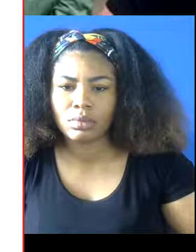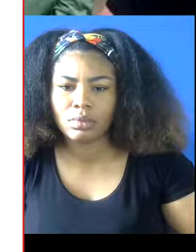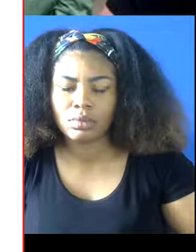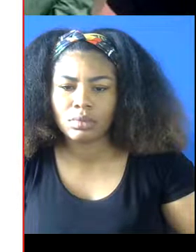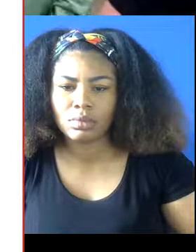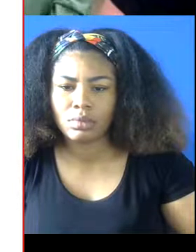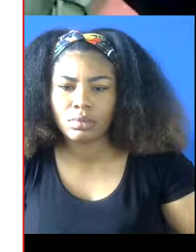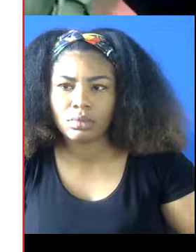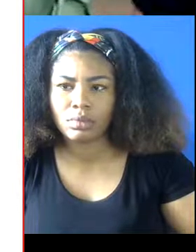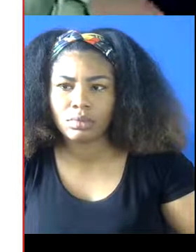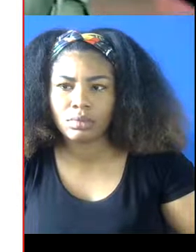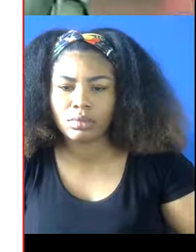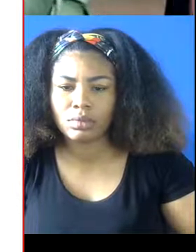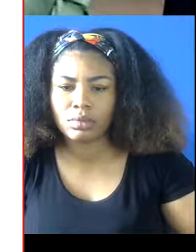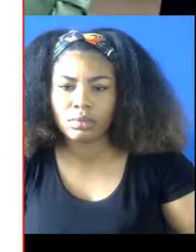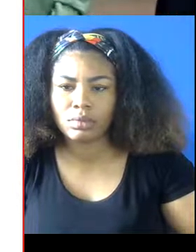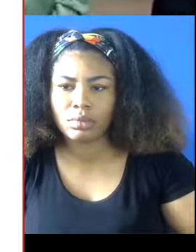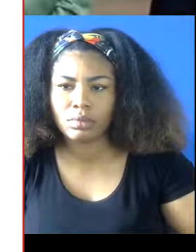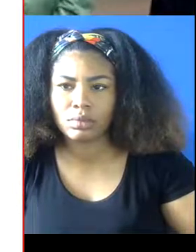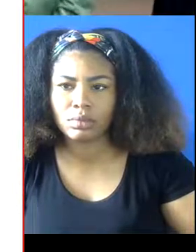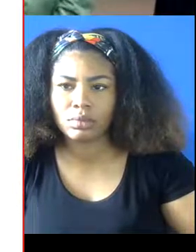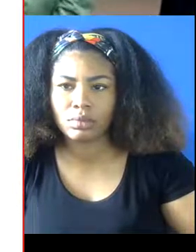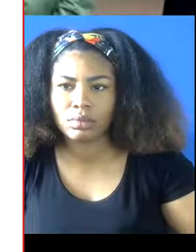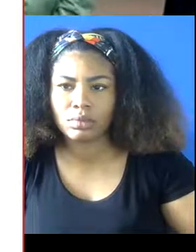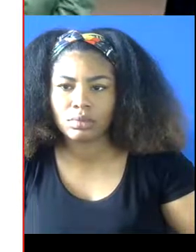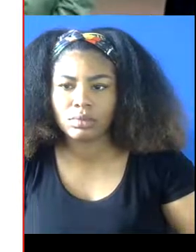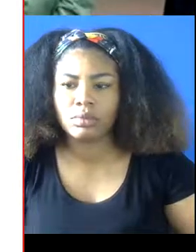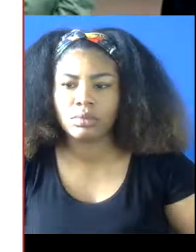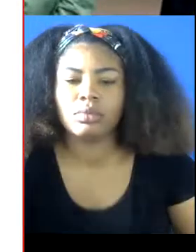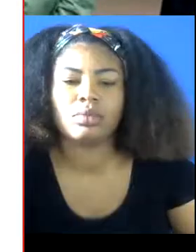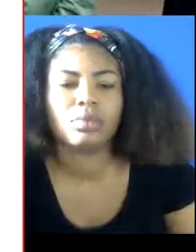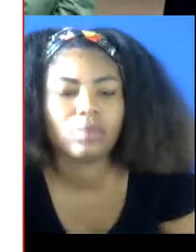Middleton. We'll come back to that.